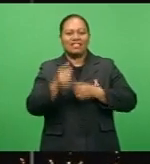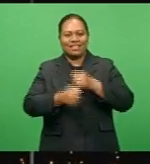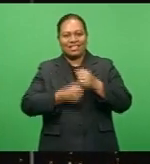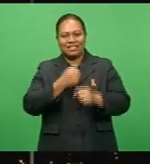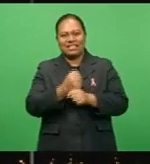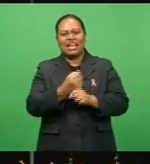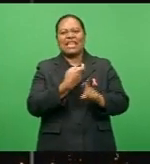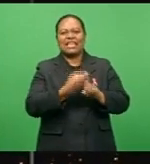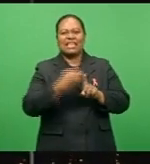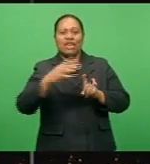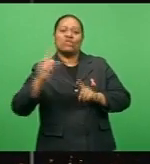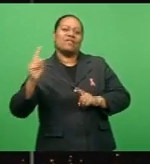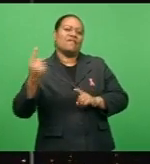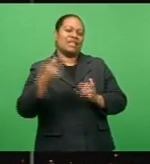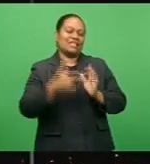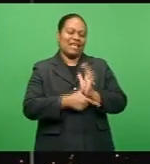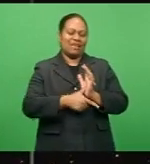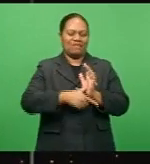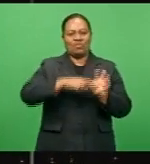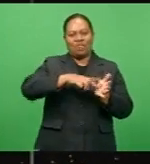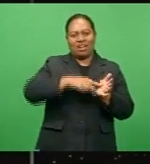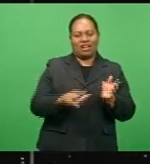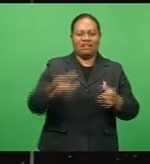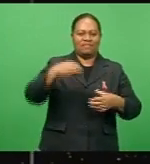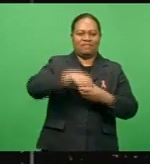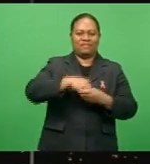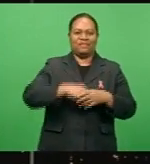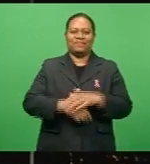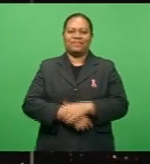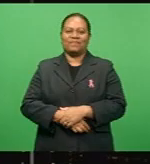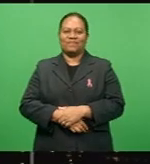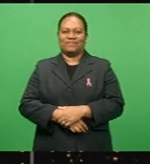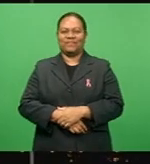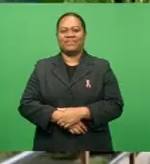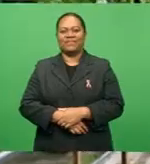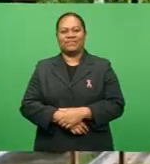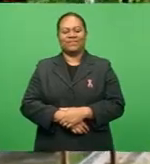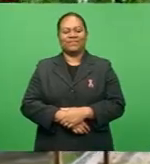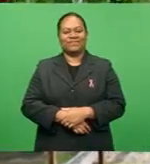will be his first NRL title. Aquila Dama with the story.